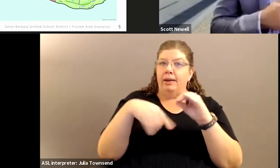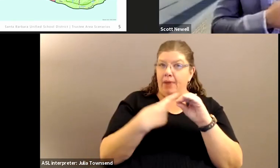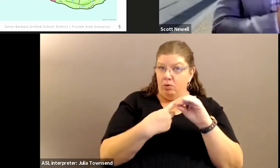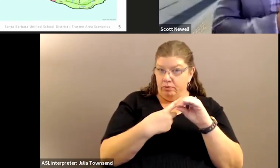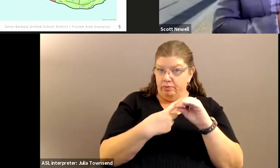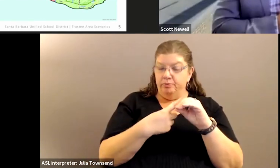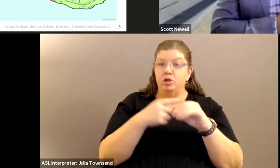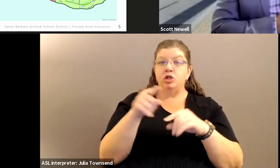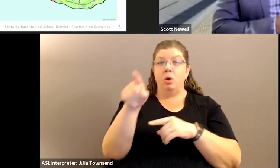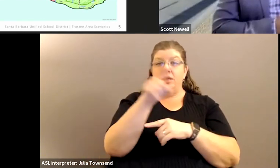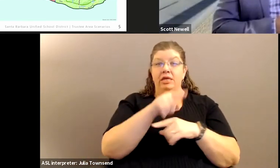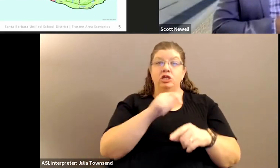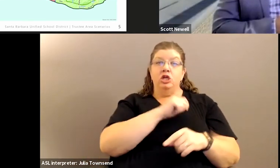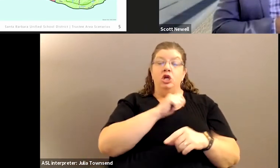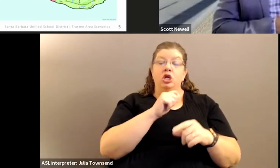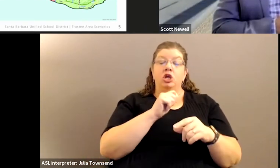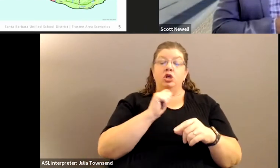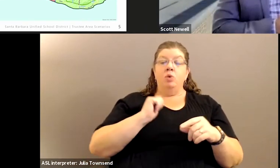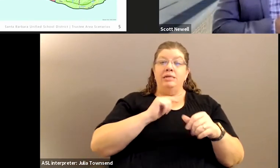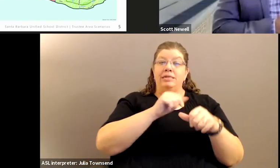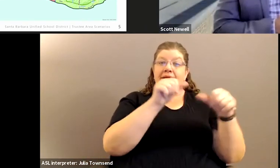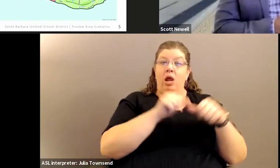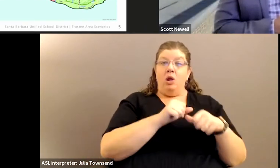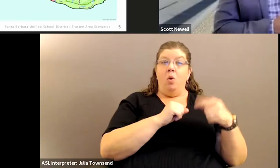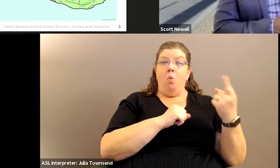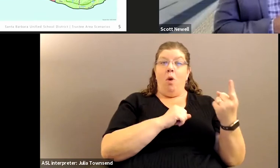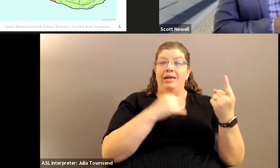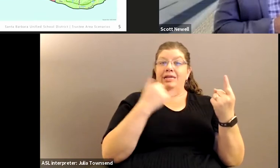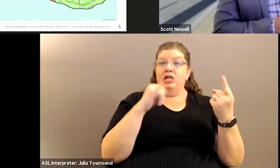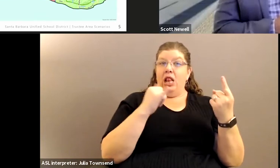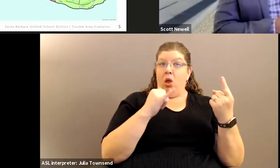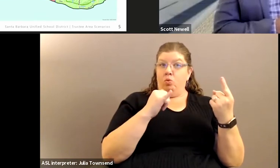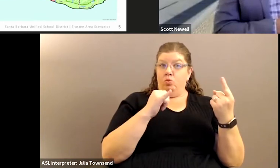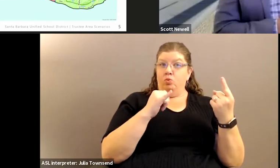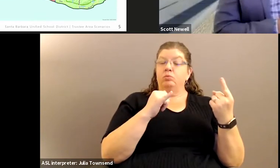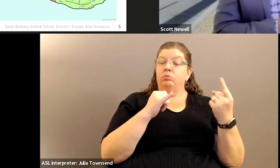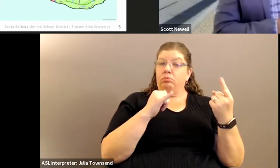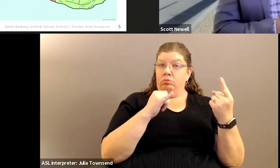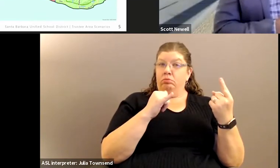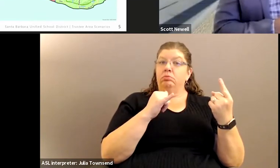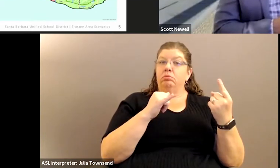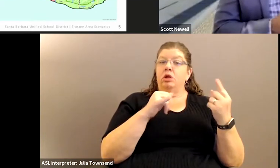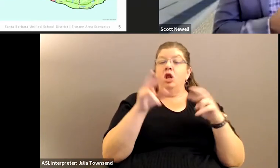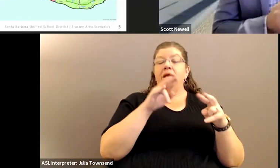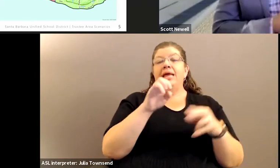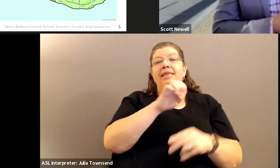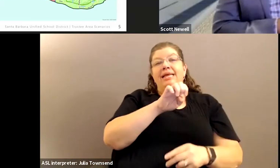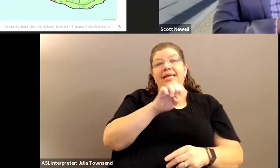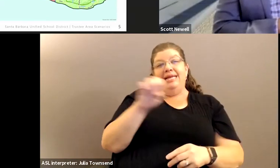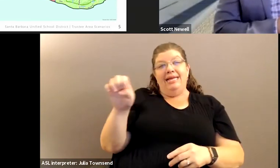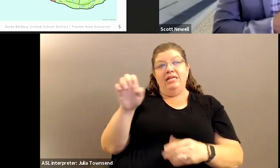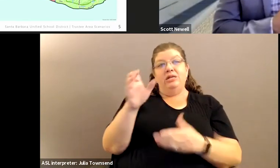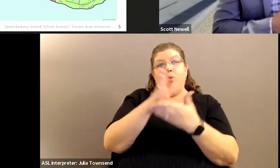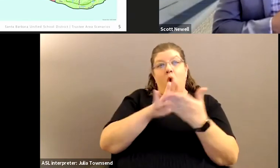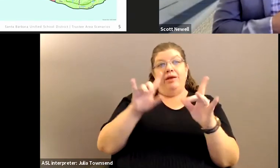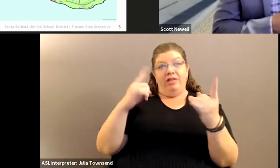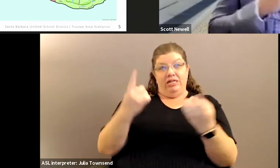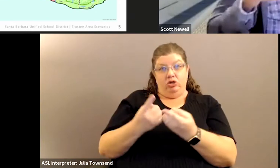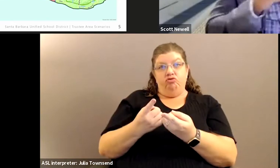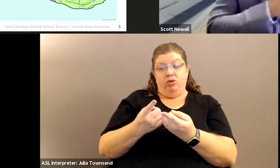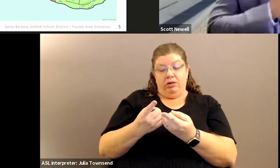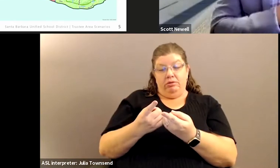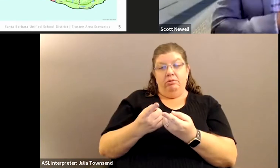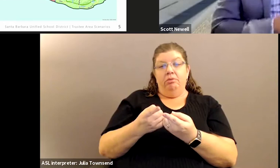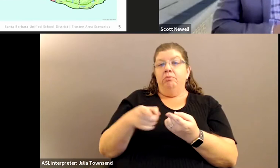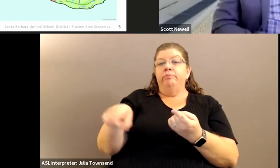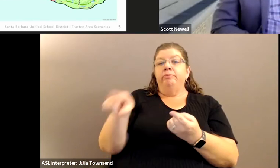in this case trustee area number one is in yellow and that's really looking at the east side of the district what you don't see